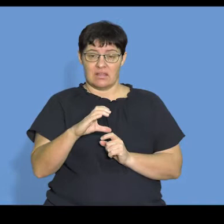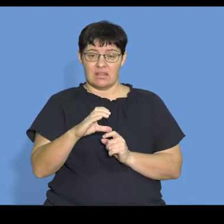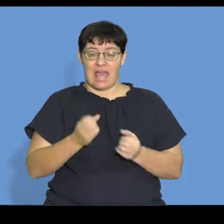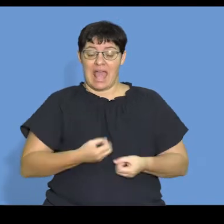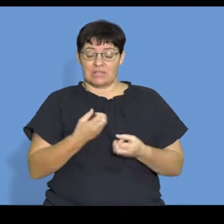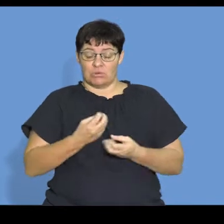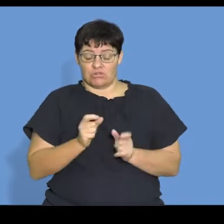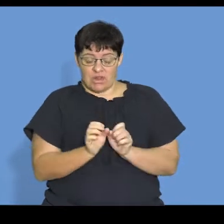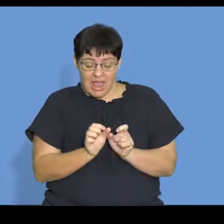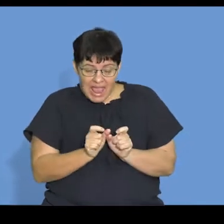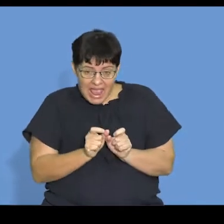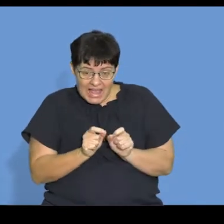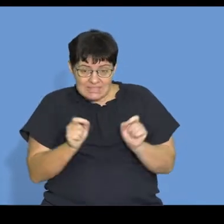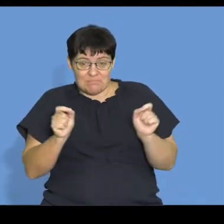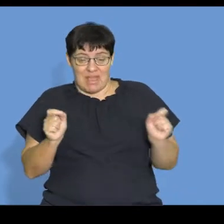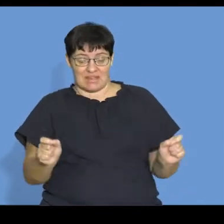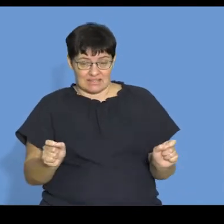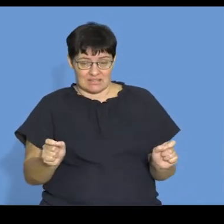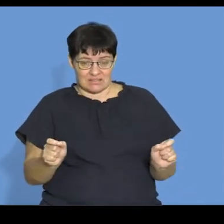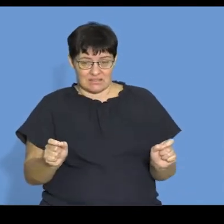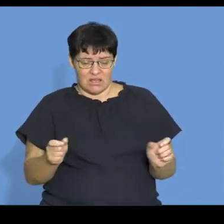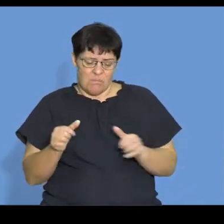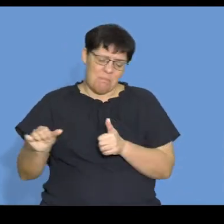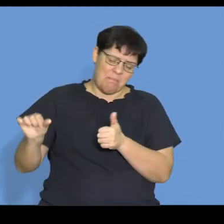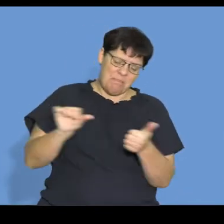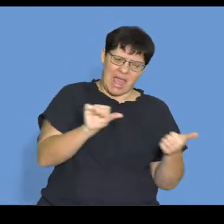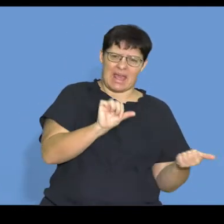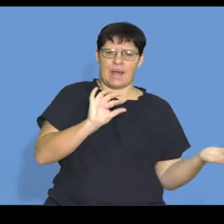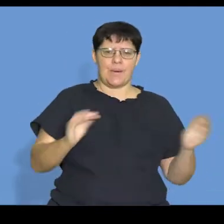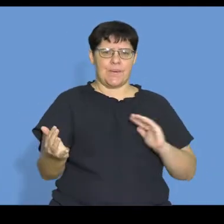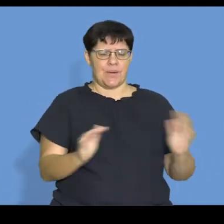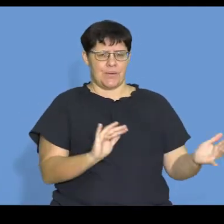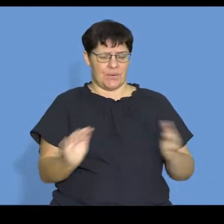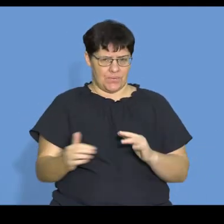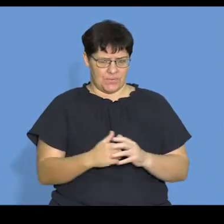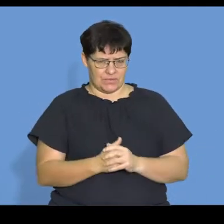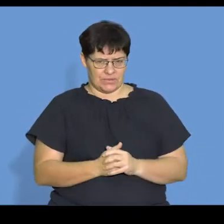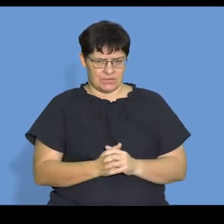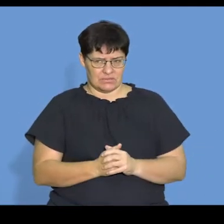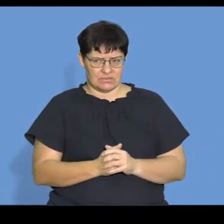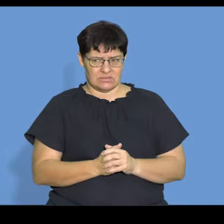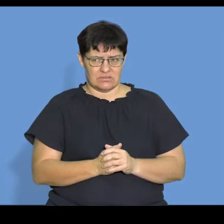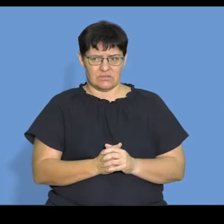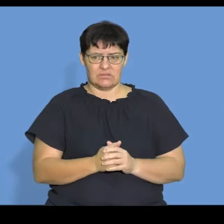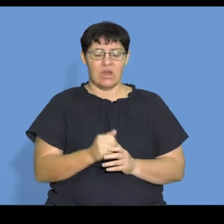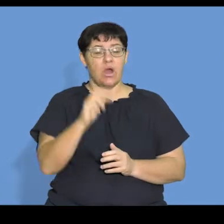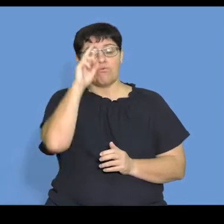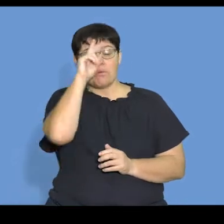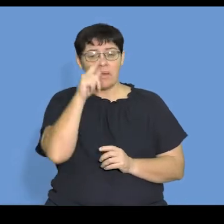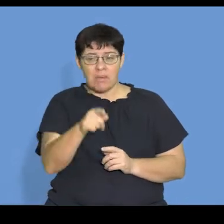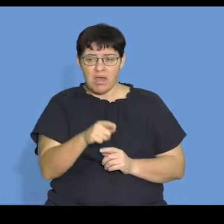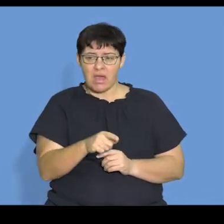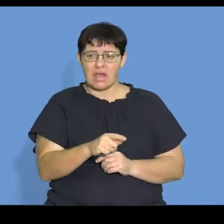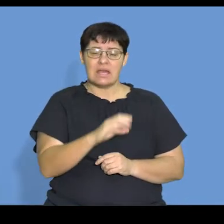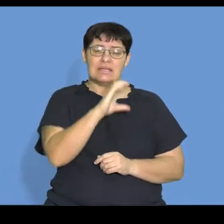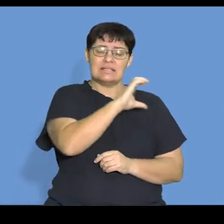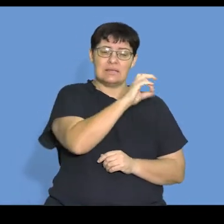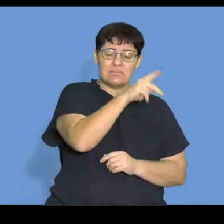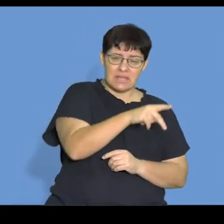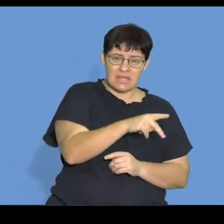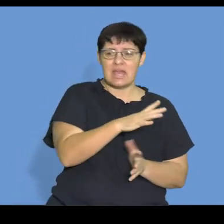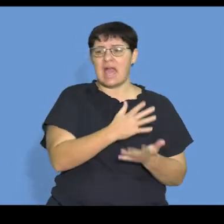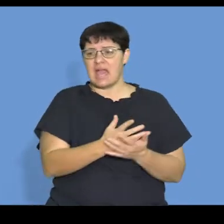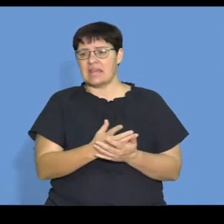When you talk about expanding algebraic expressions, remember the commutative property and the